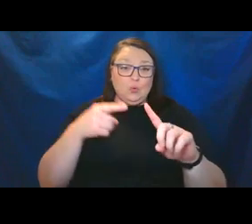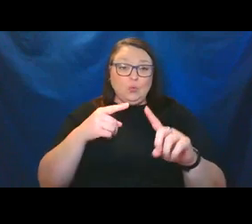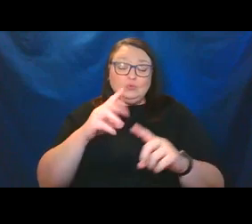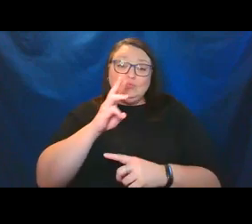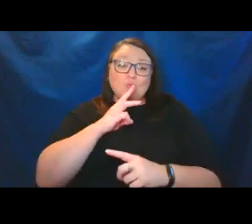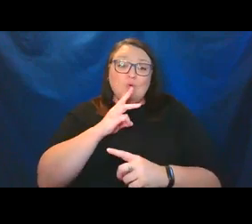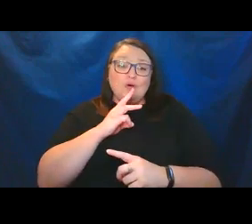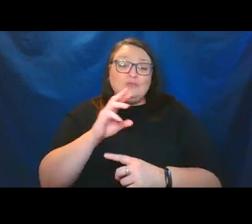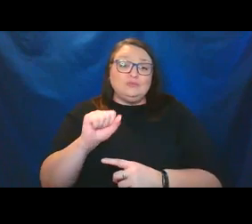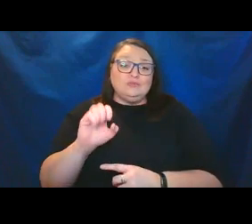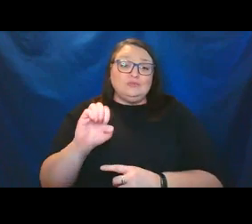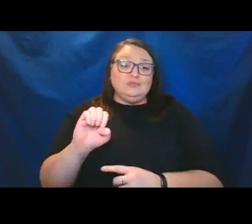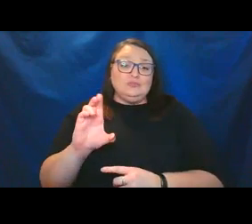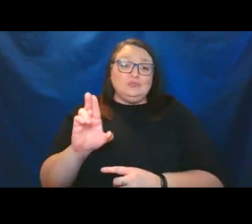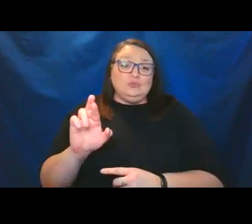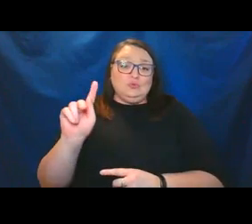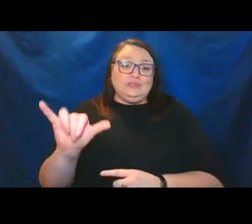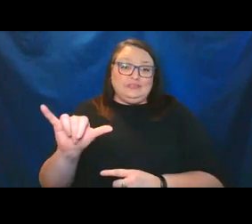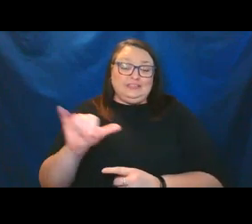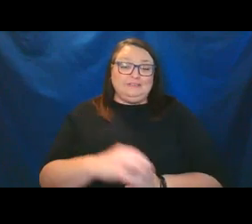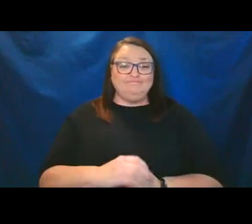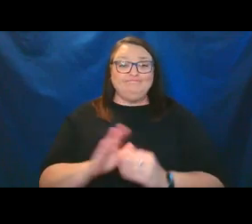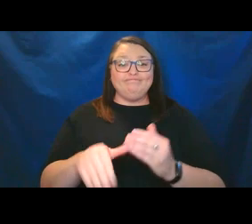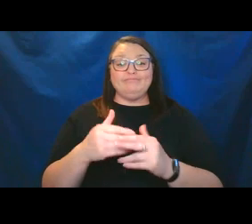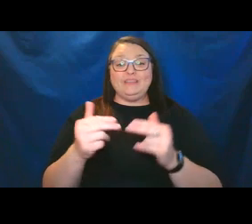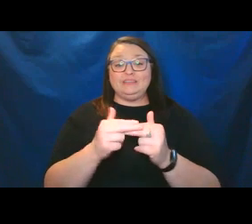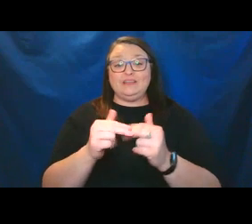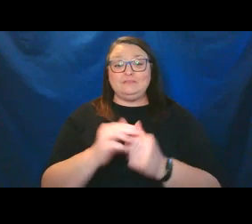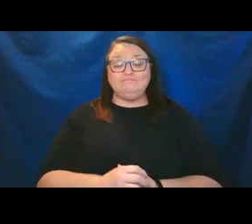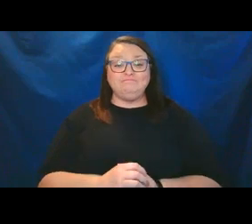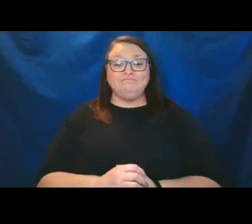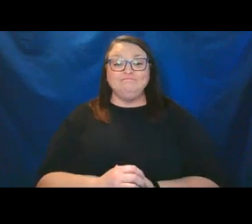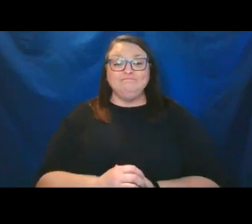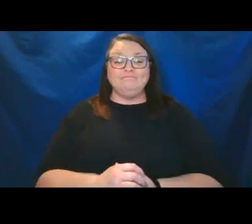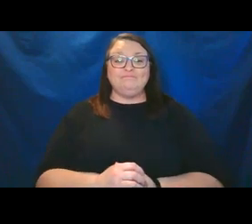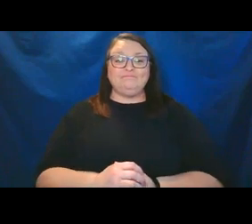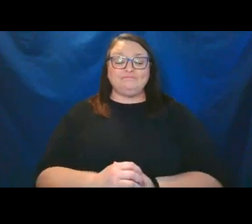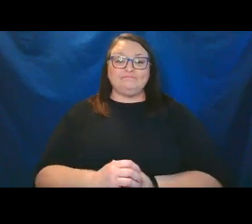right? And next slide, please.